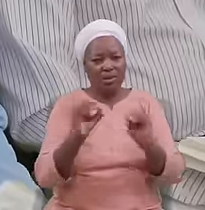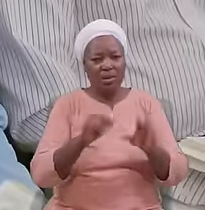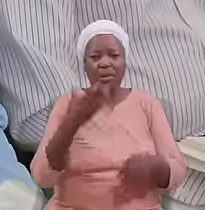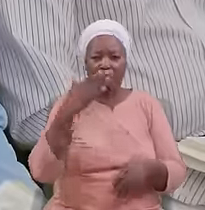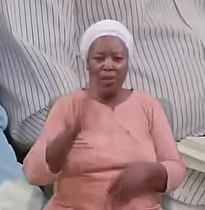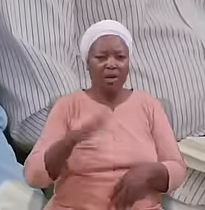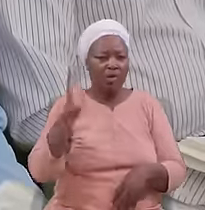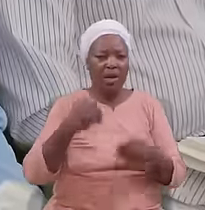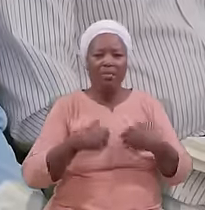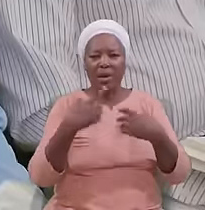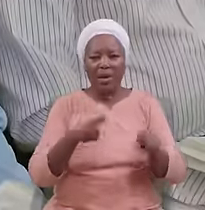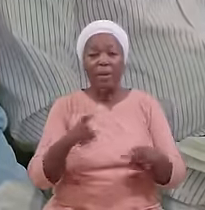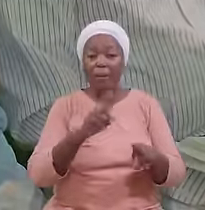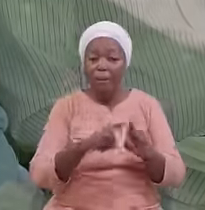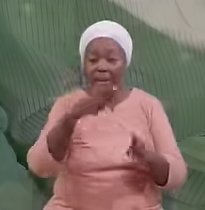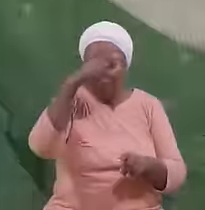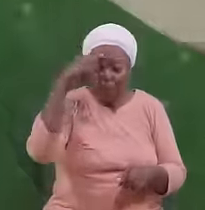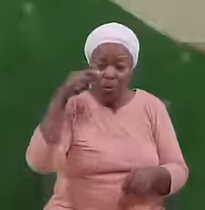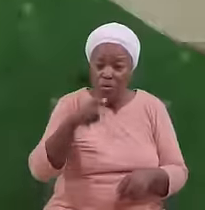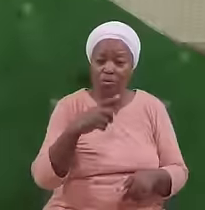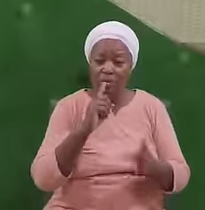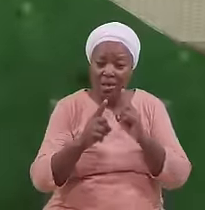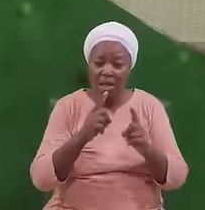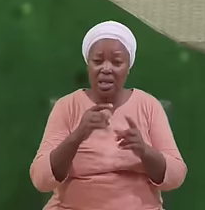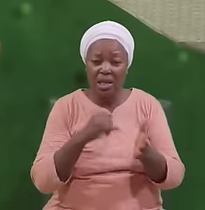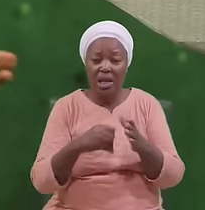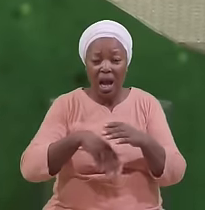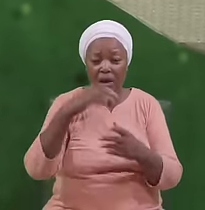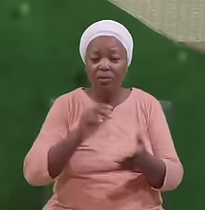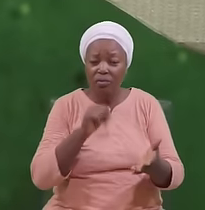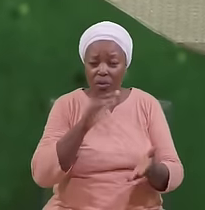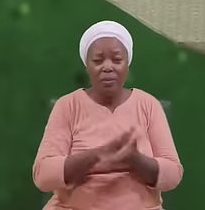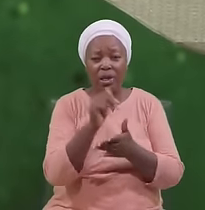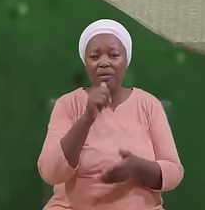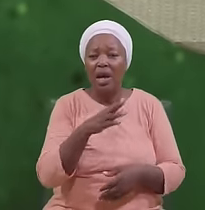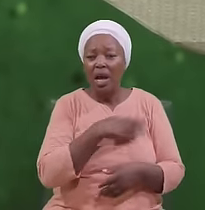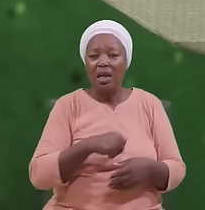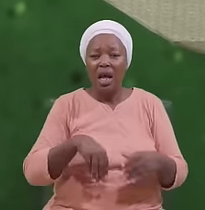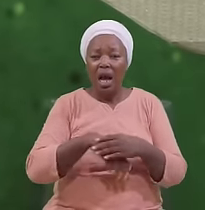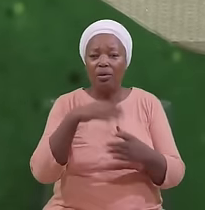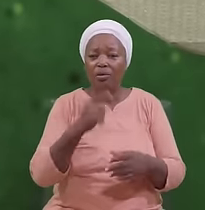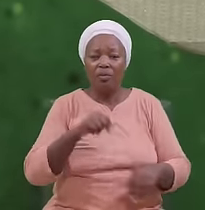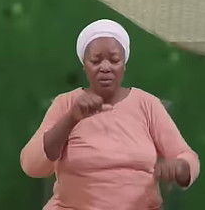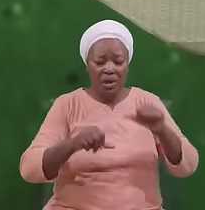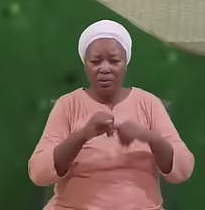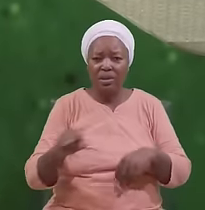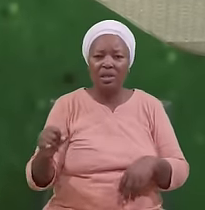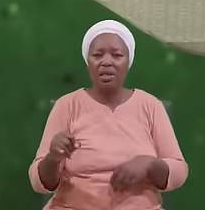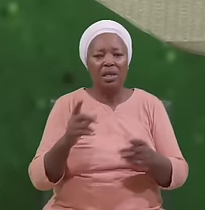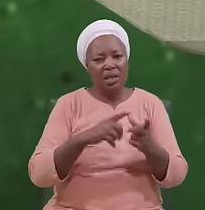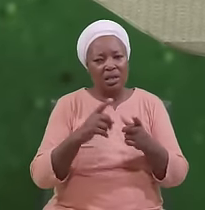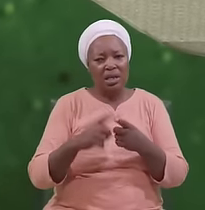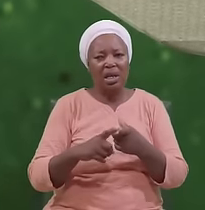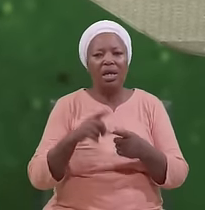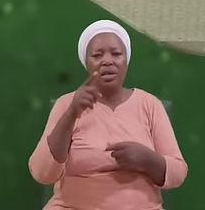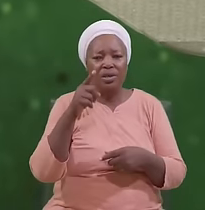But because you speak out of unbelief, and you speak out of doubting, you'll be dumb